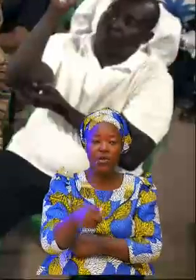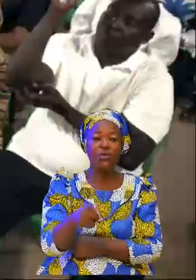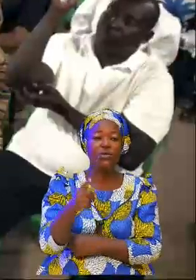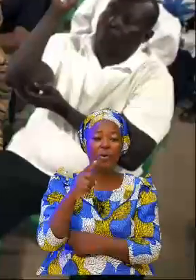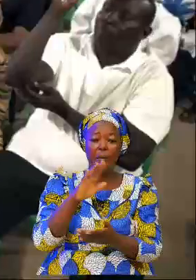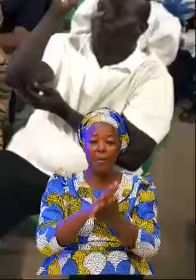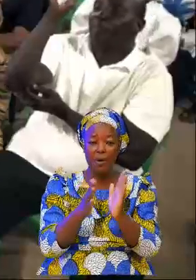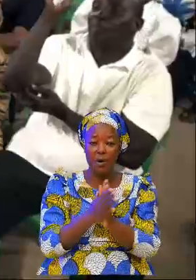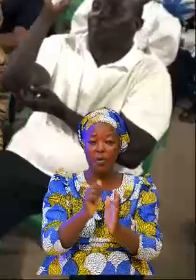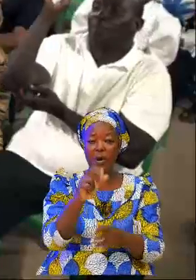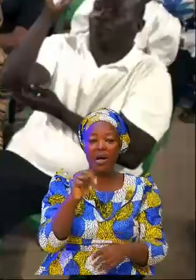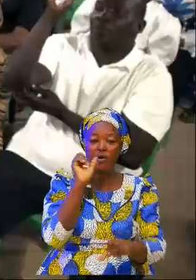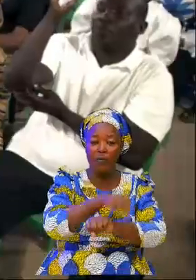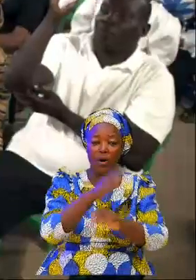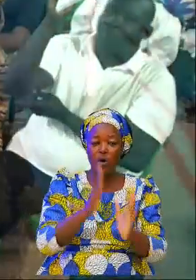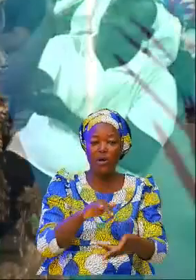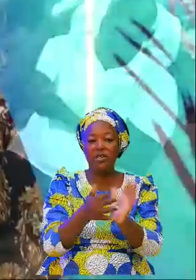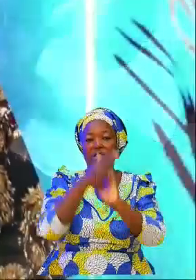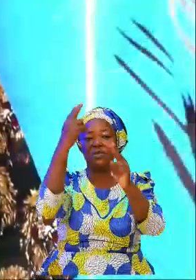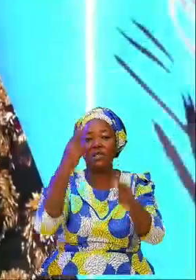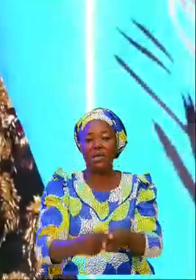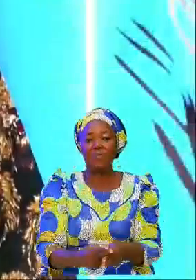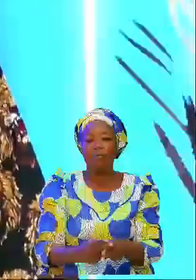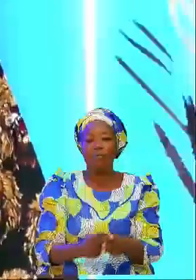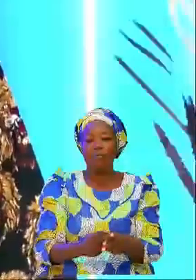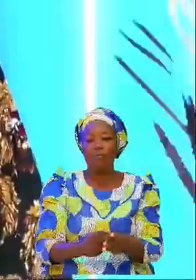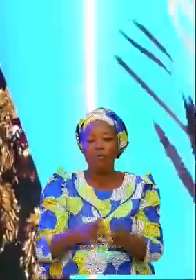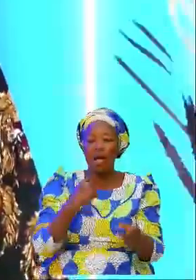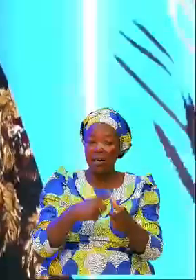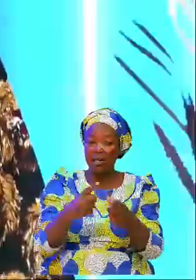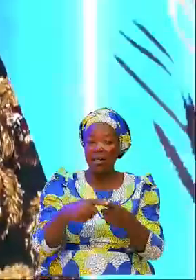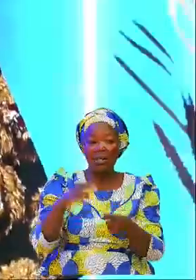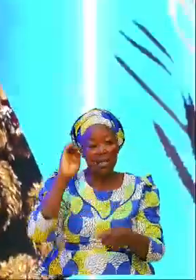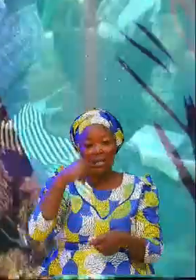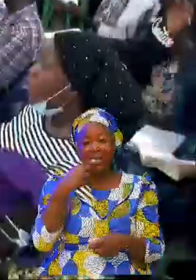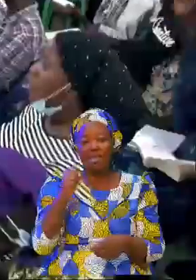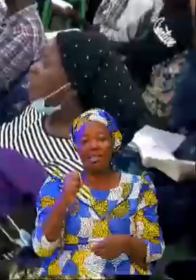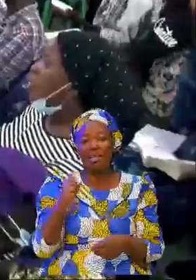to you that today you become an overcomer.